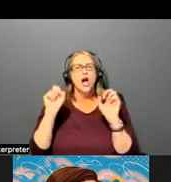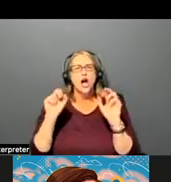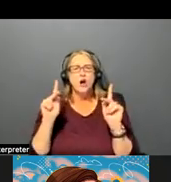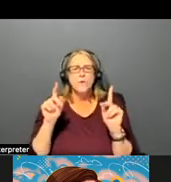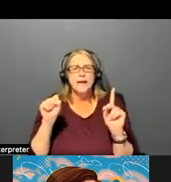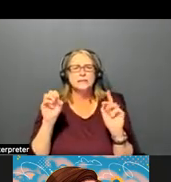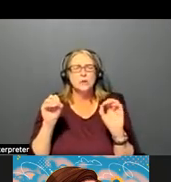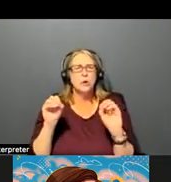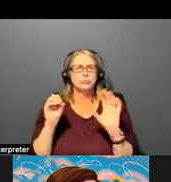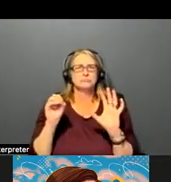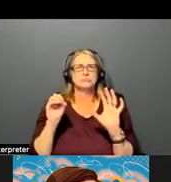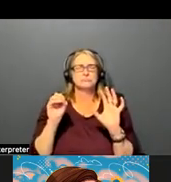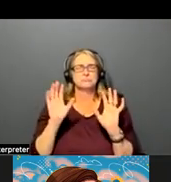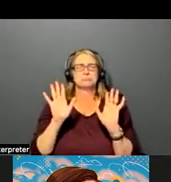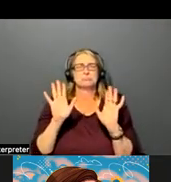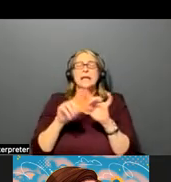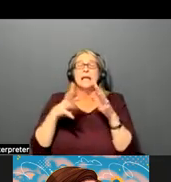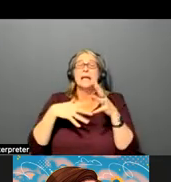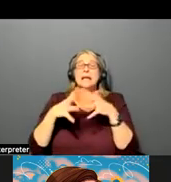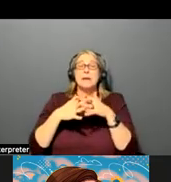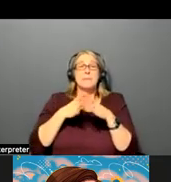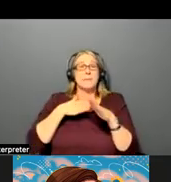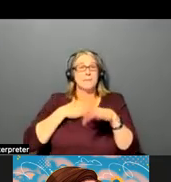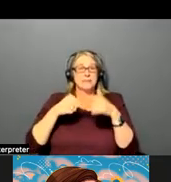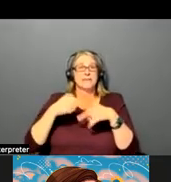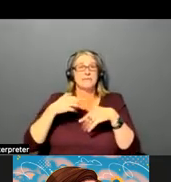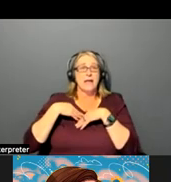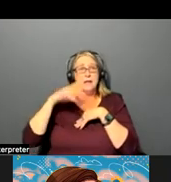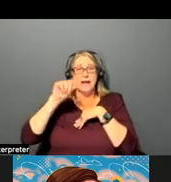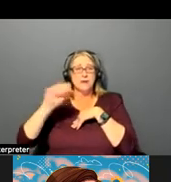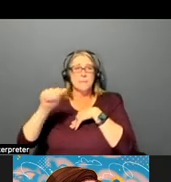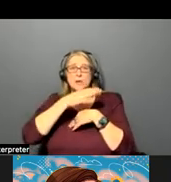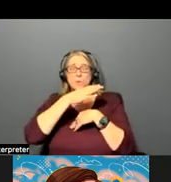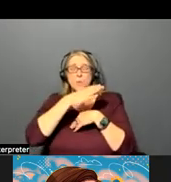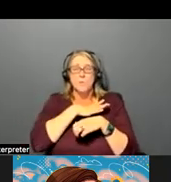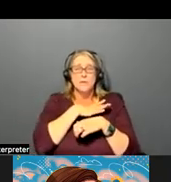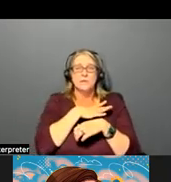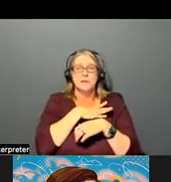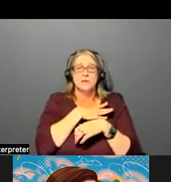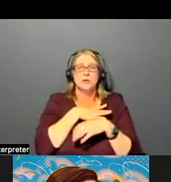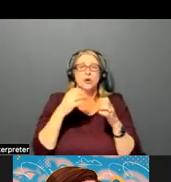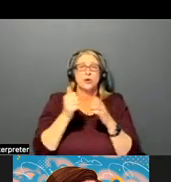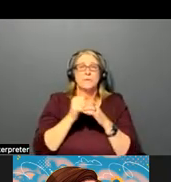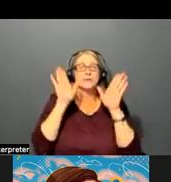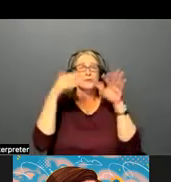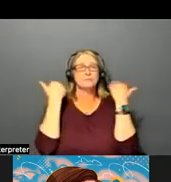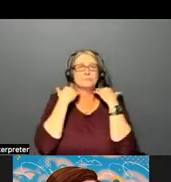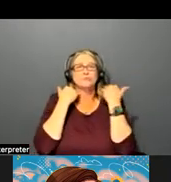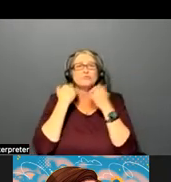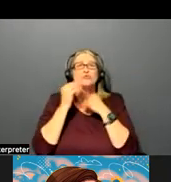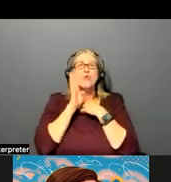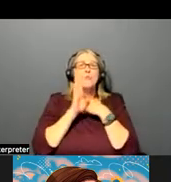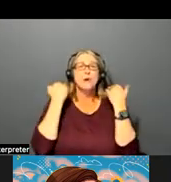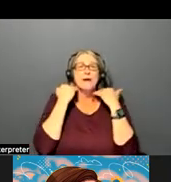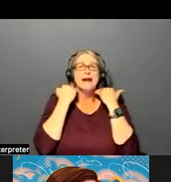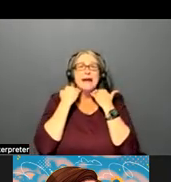myself, I am an African American woman with medium short brown hair. I